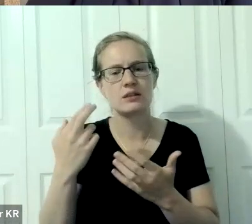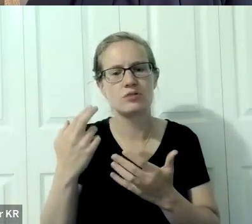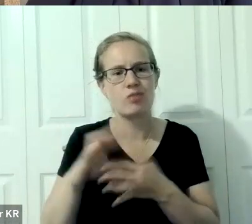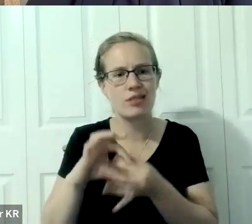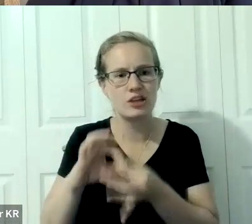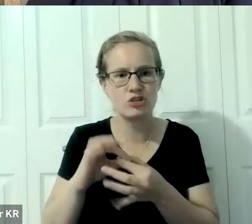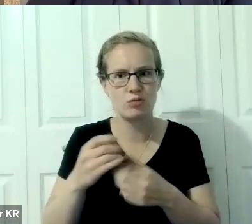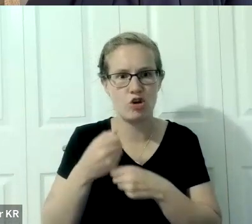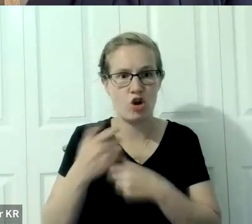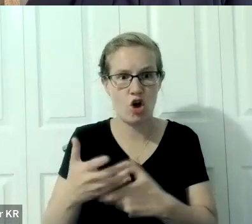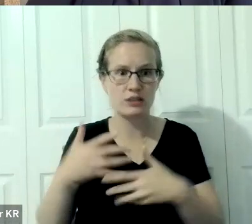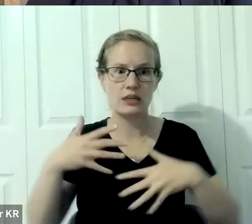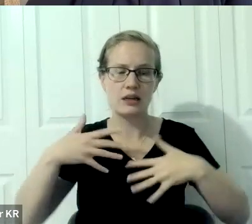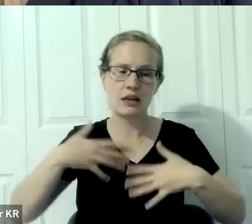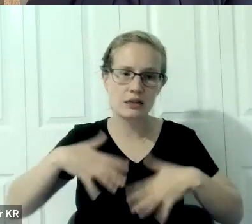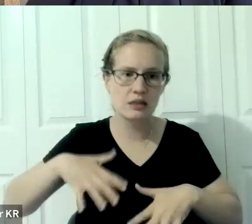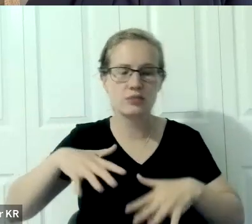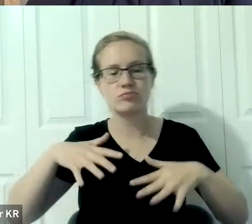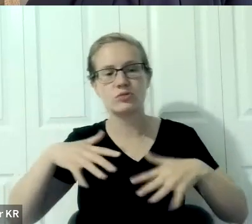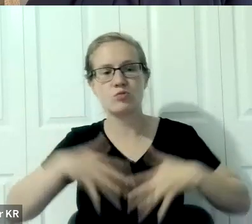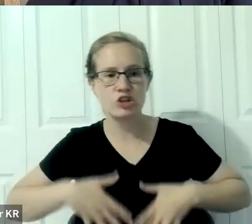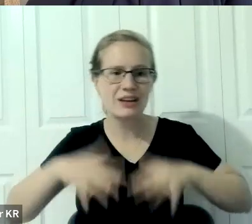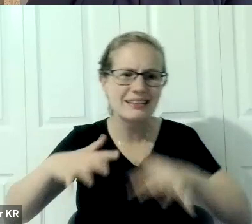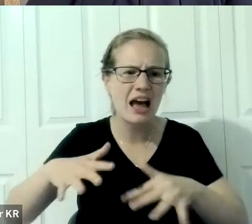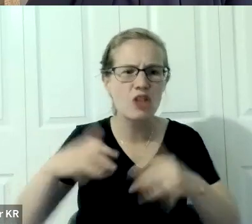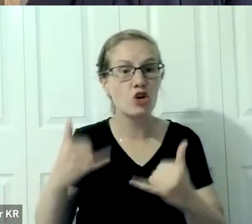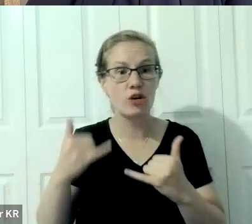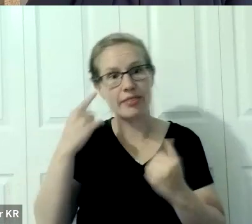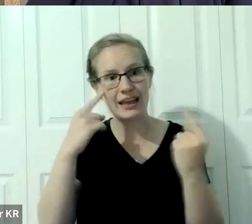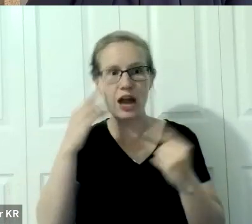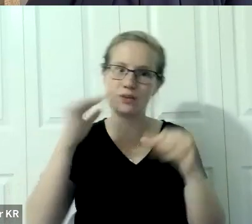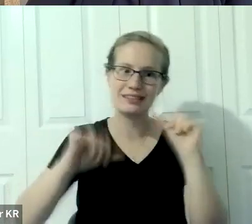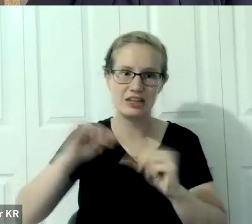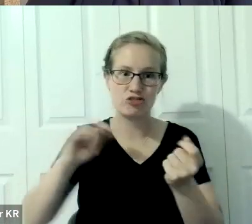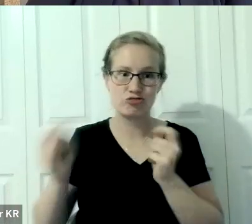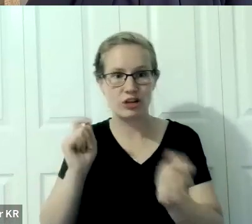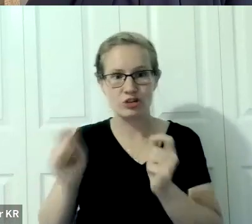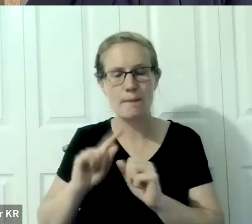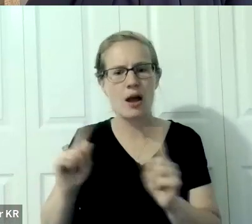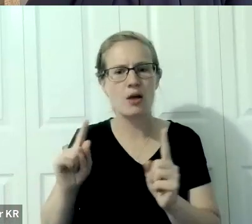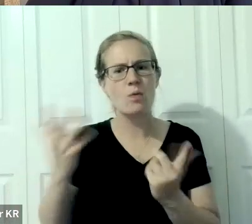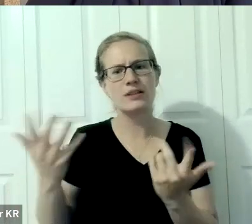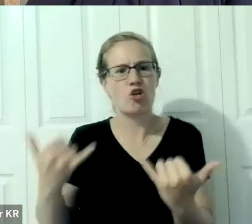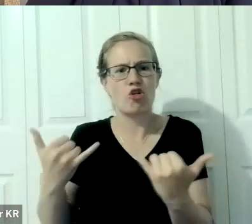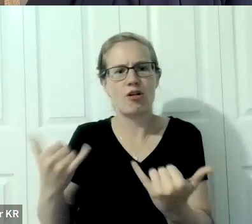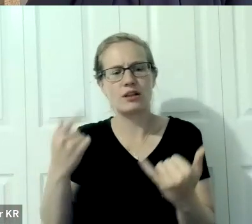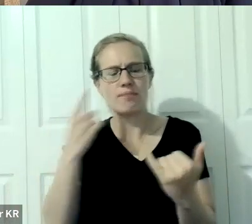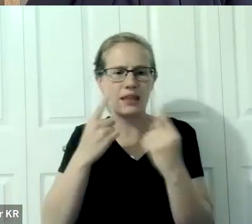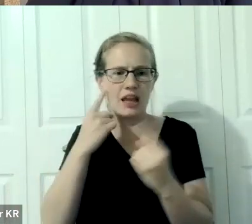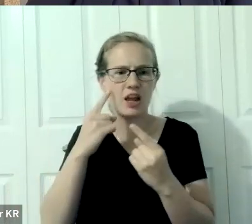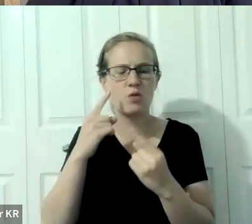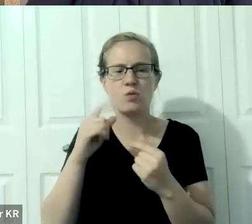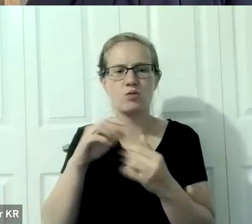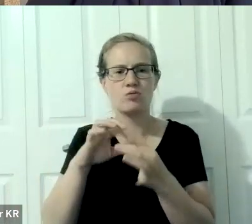can cause anxiety and depression to come on? What's the current thinking? I know the science is always changing in this, but what's kind of the current thinking and the